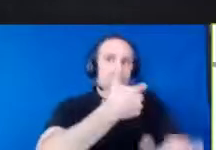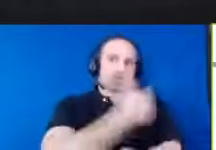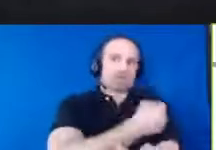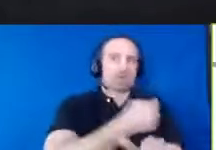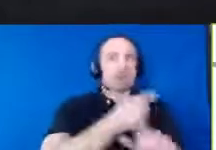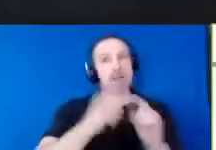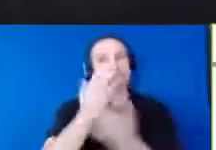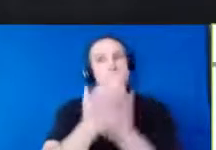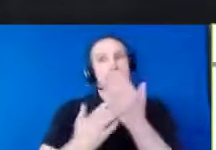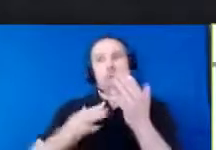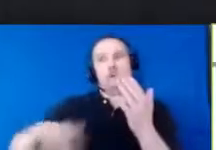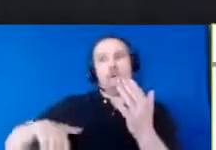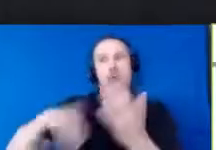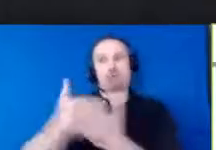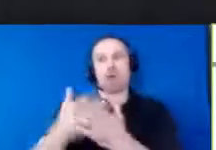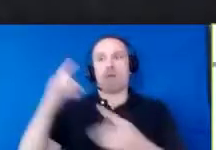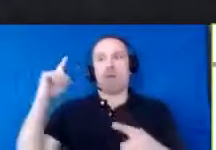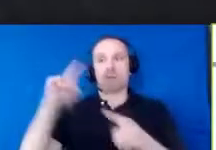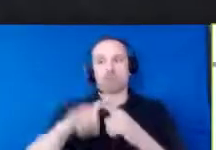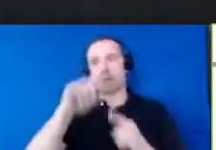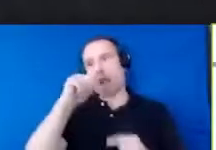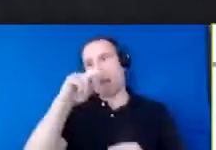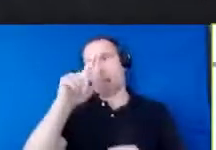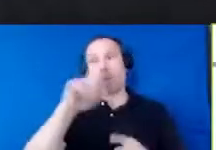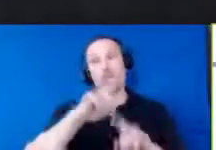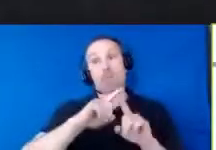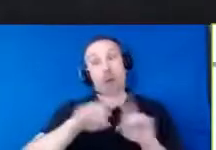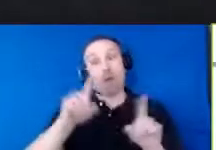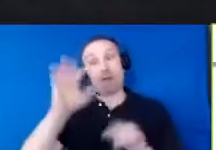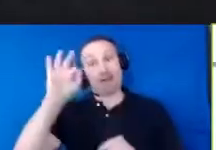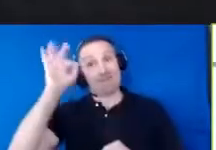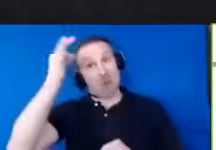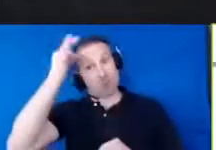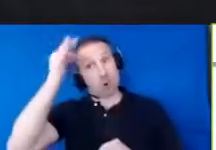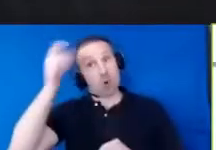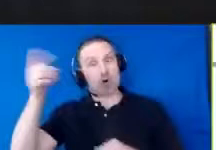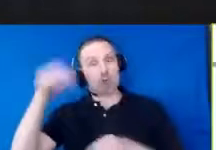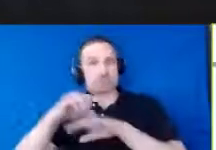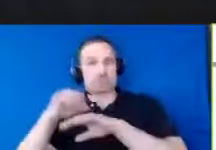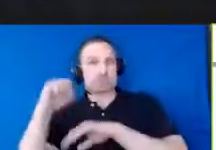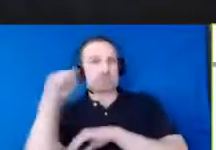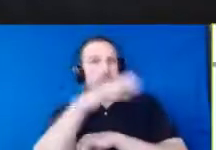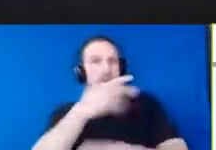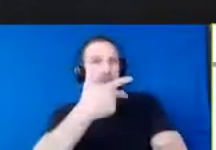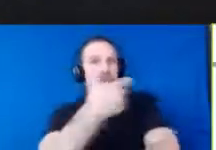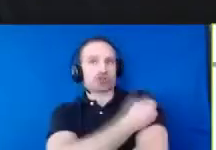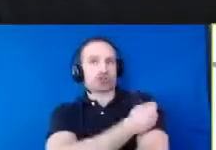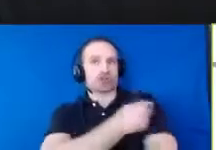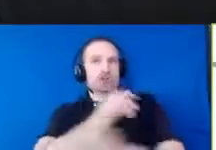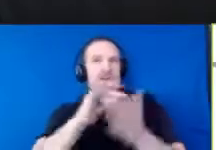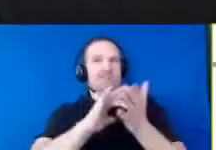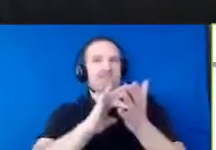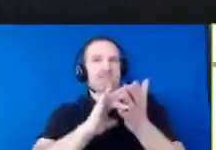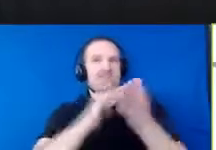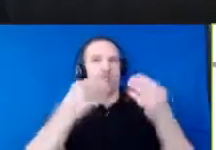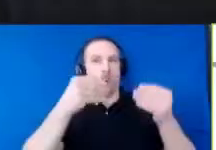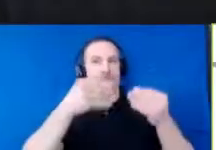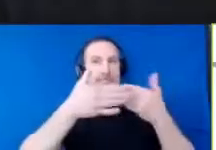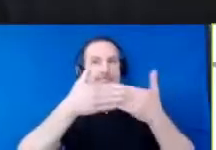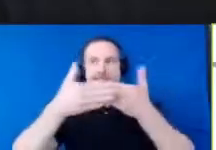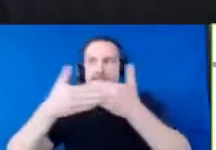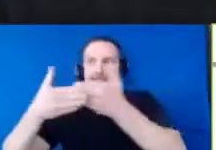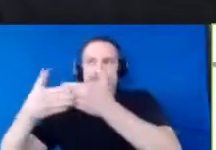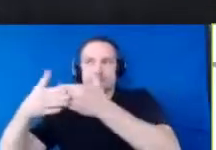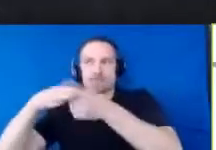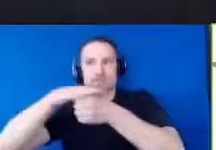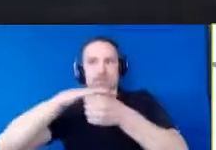government is going to ship doses directly to pharmacies, so they won't have to go through a lot of the local bureaucratic process. They'll go directly to pharmacies and people